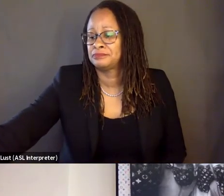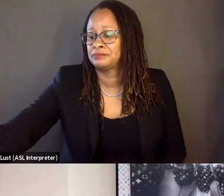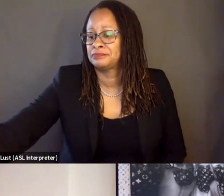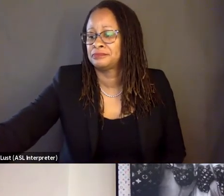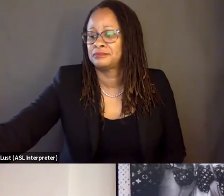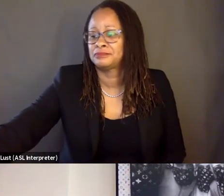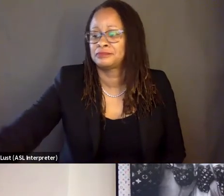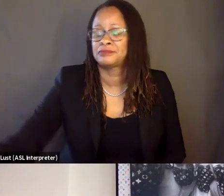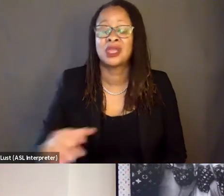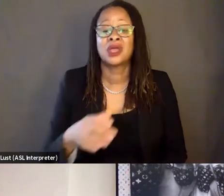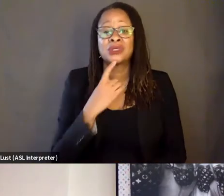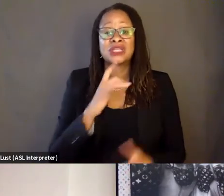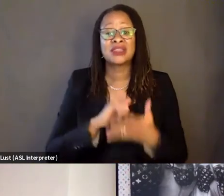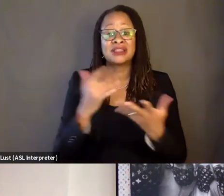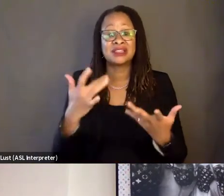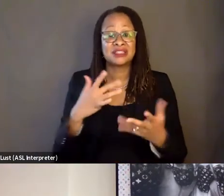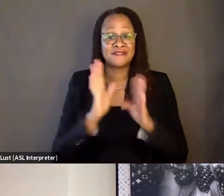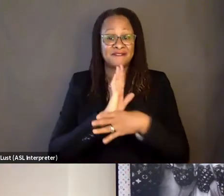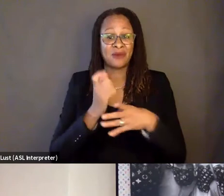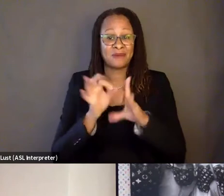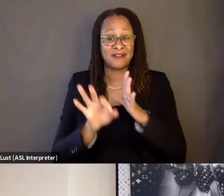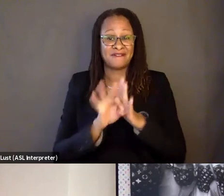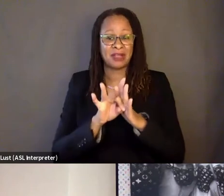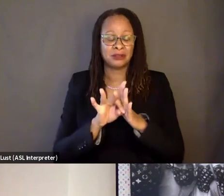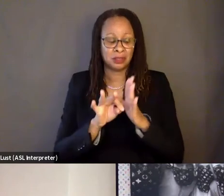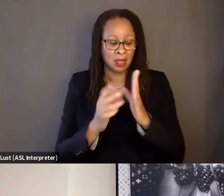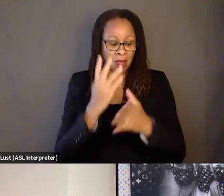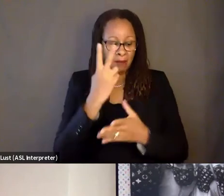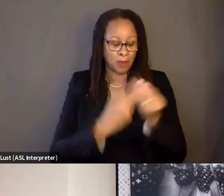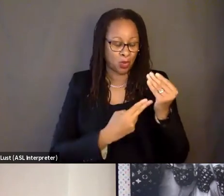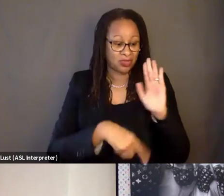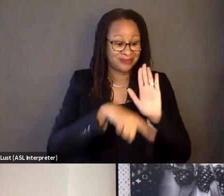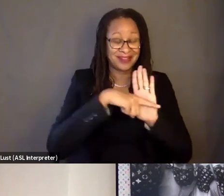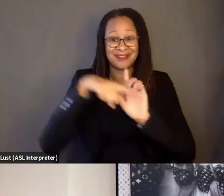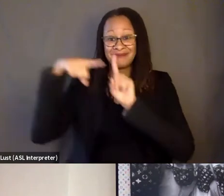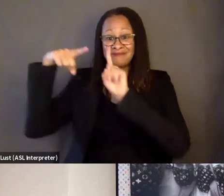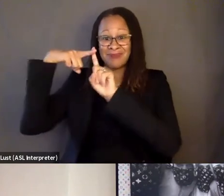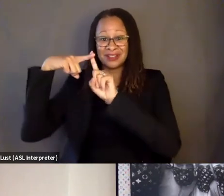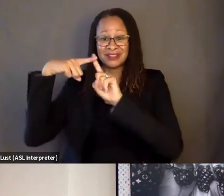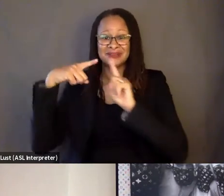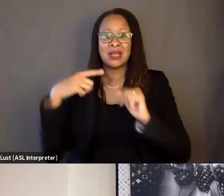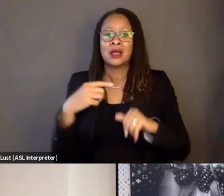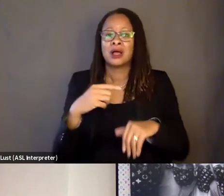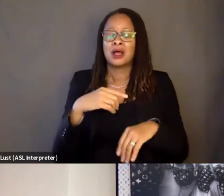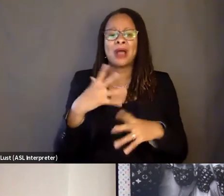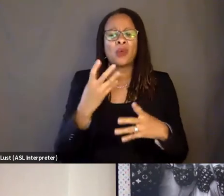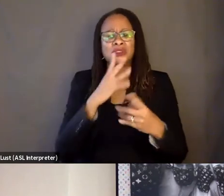And we talked about some of the ominous. I wanted to talk about something that was hopeful for me.